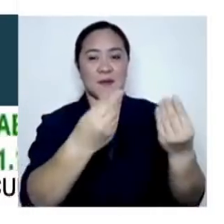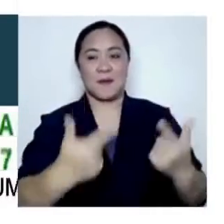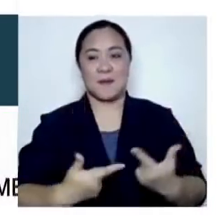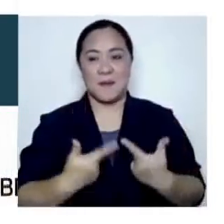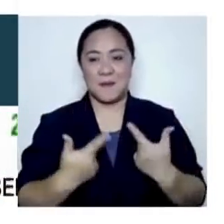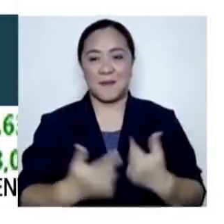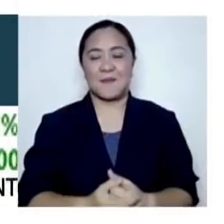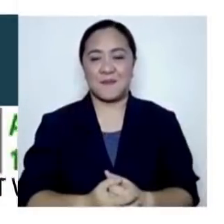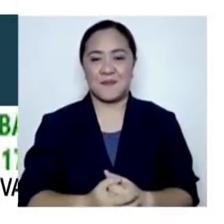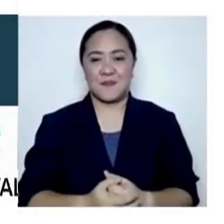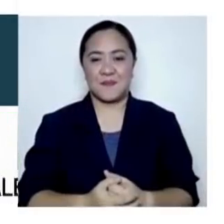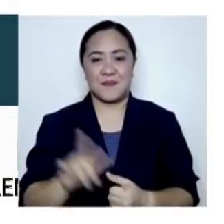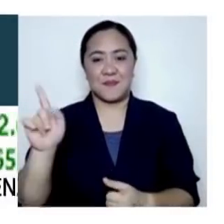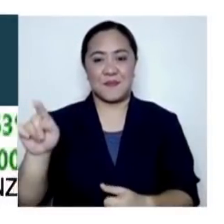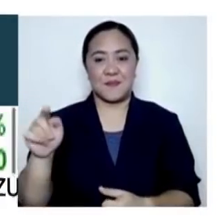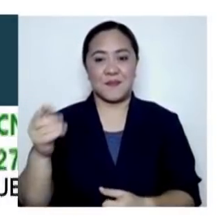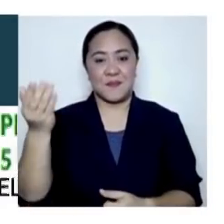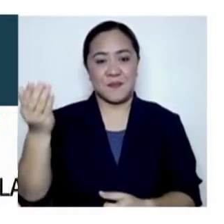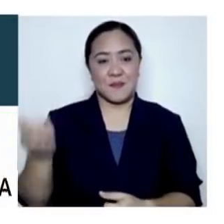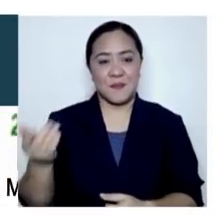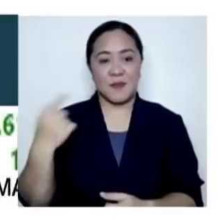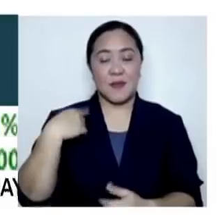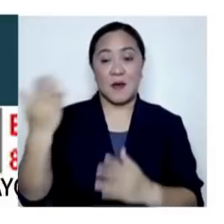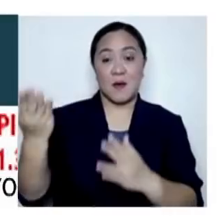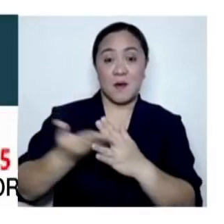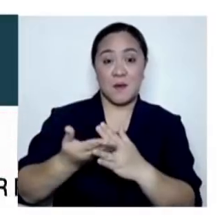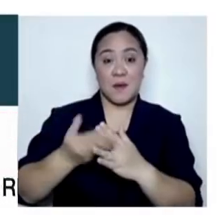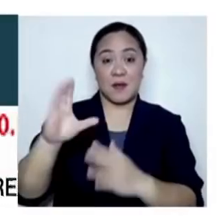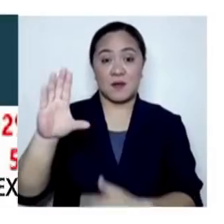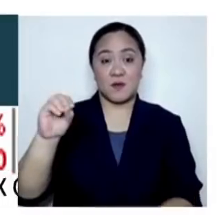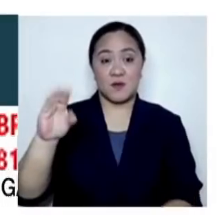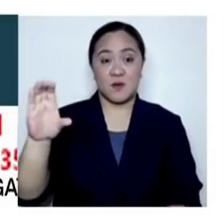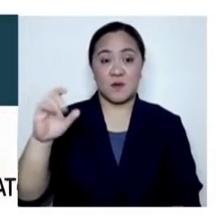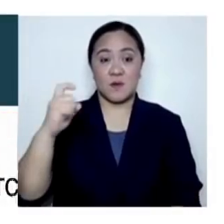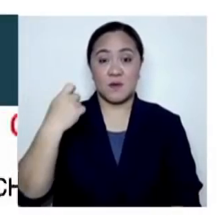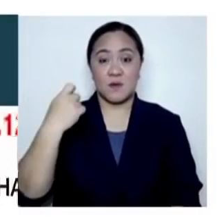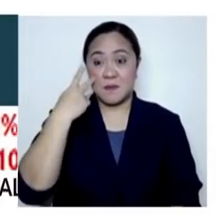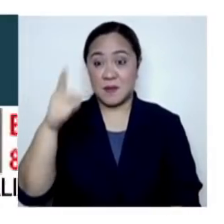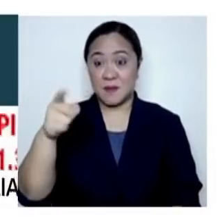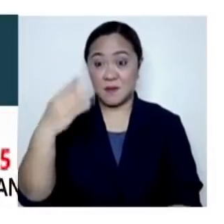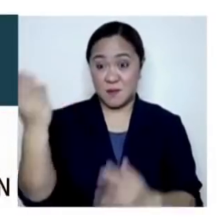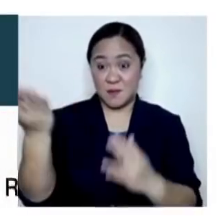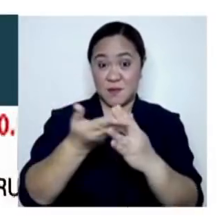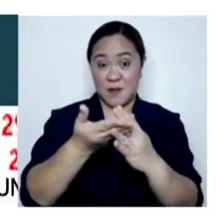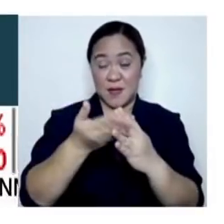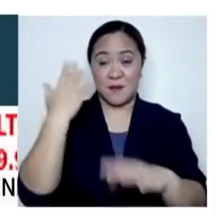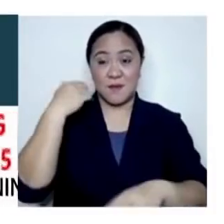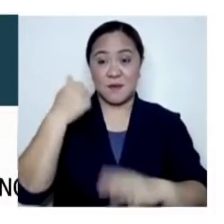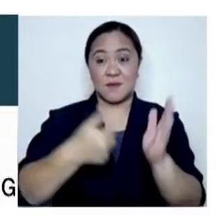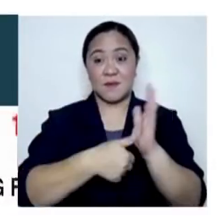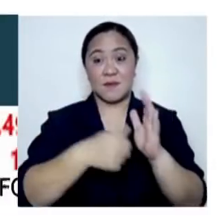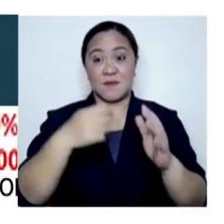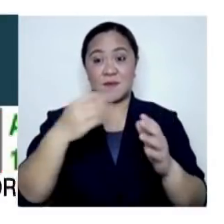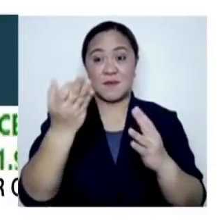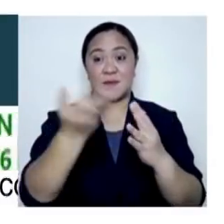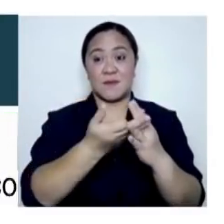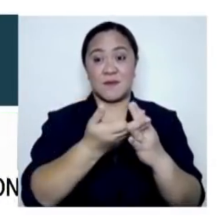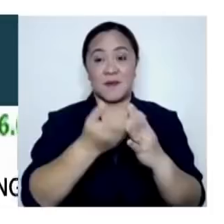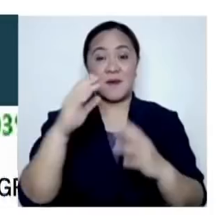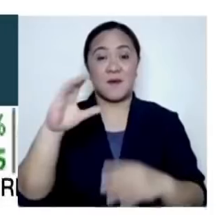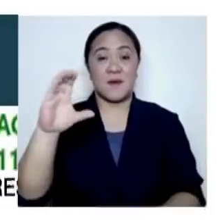Finally, Senator, first day of the filing of COCs today. Are we going to see you there? Which one? The COCs?